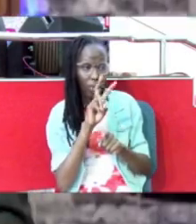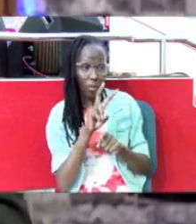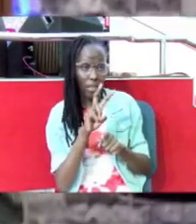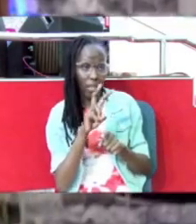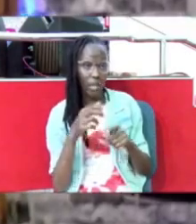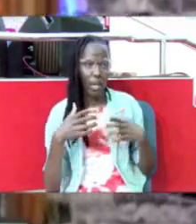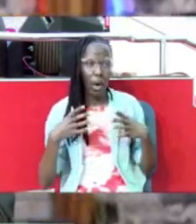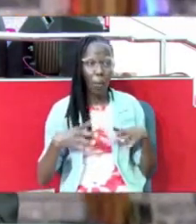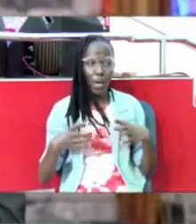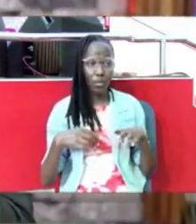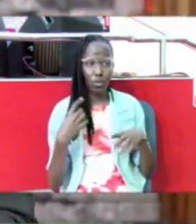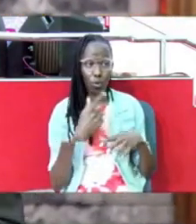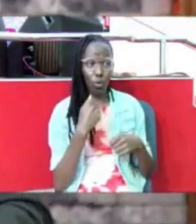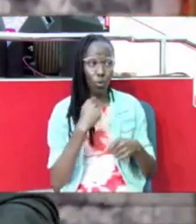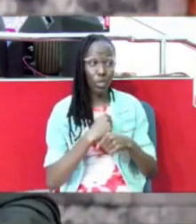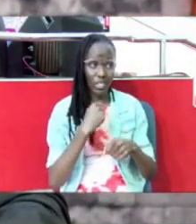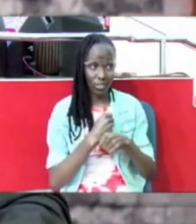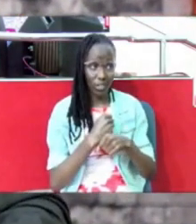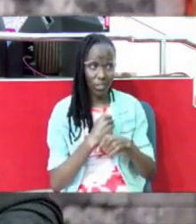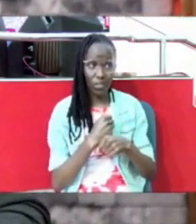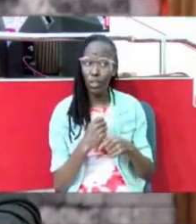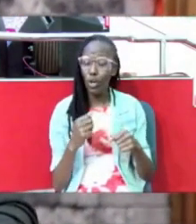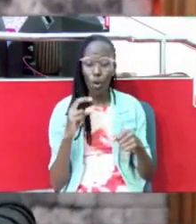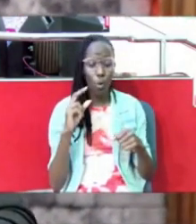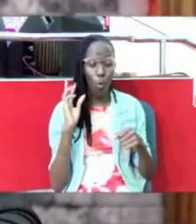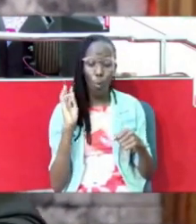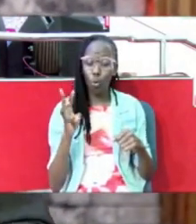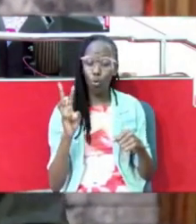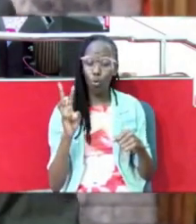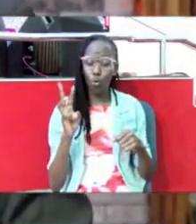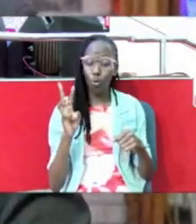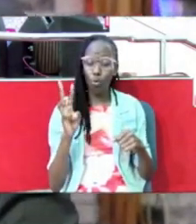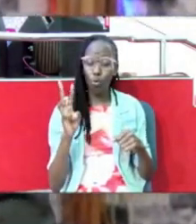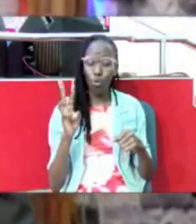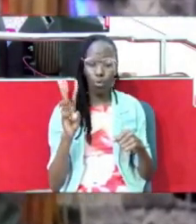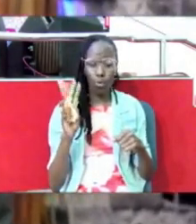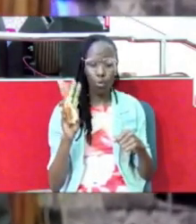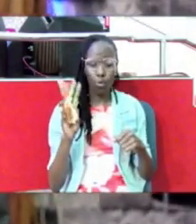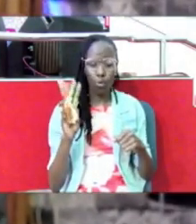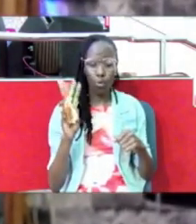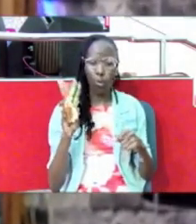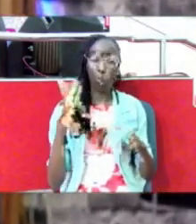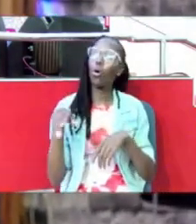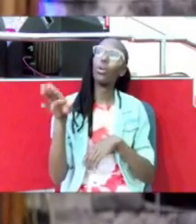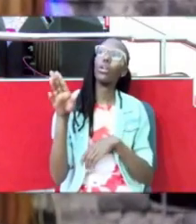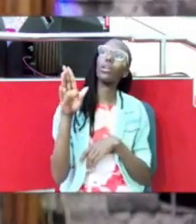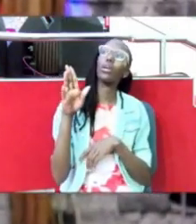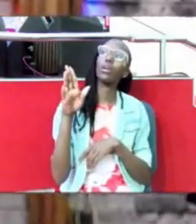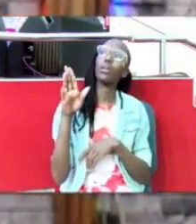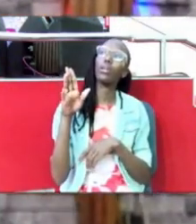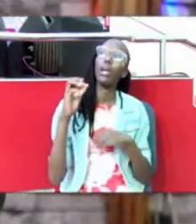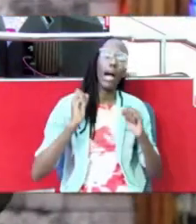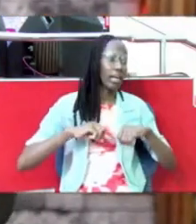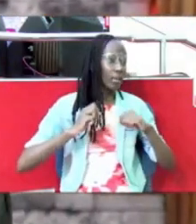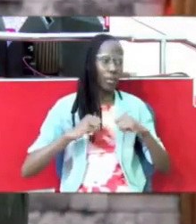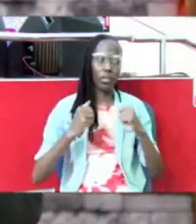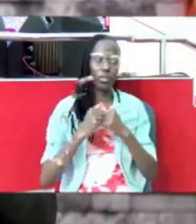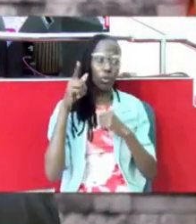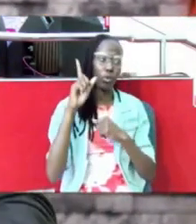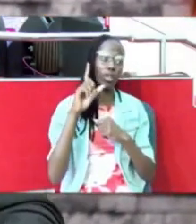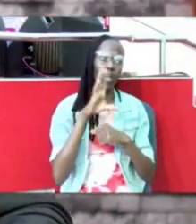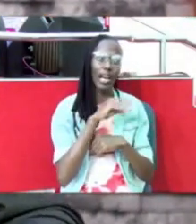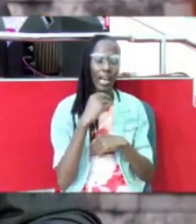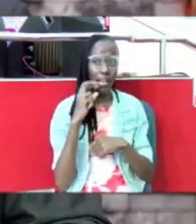doing this was not in covenant relationship with God. Alikuwa anaona yule alikuwa anafanya hayo hakuwa katika agano na Mungu. And he was saying that God was